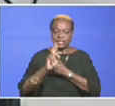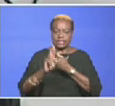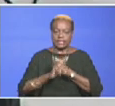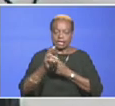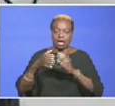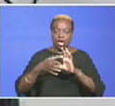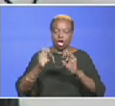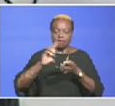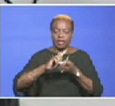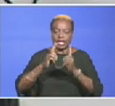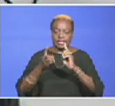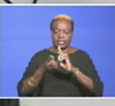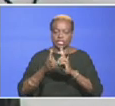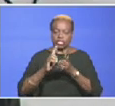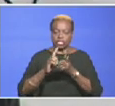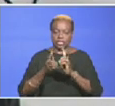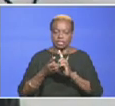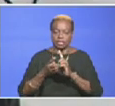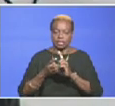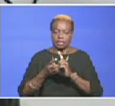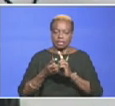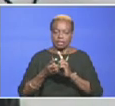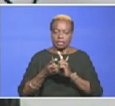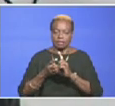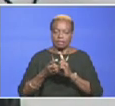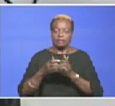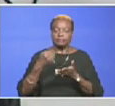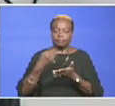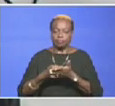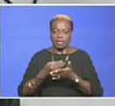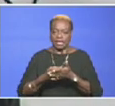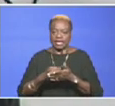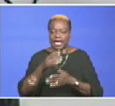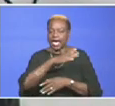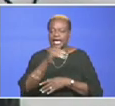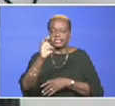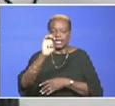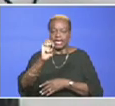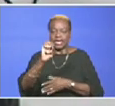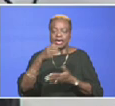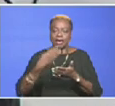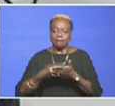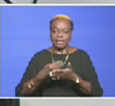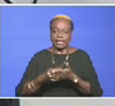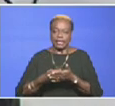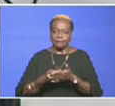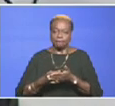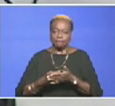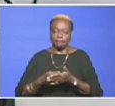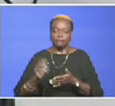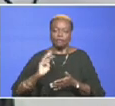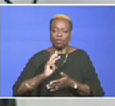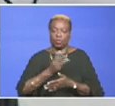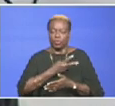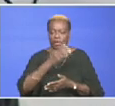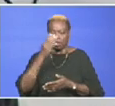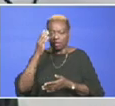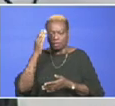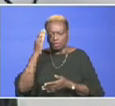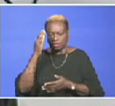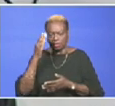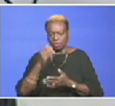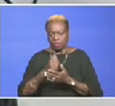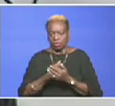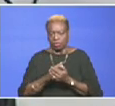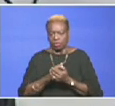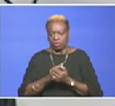digital, the digital currency and e-money. So we know even before